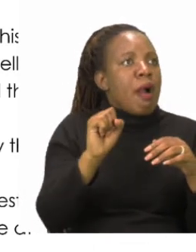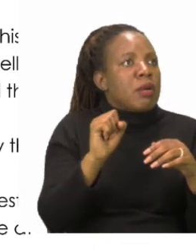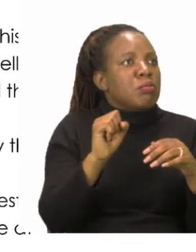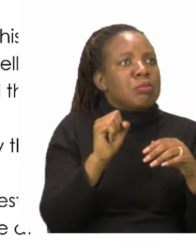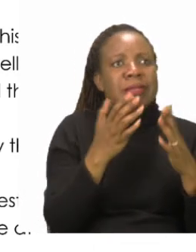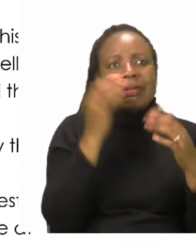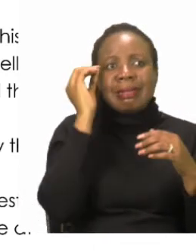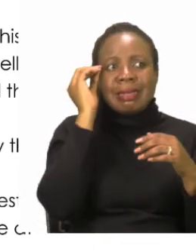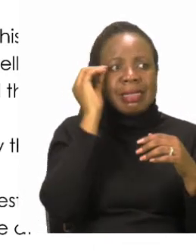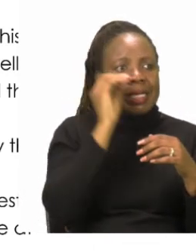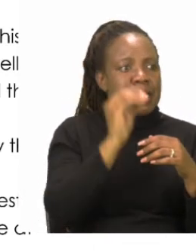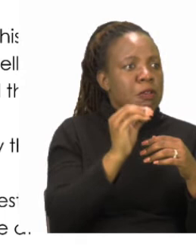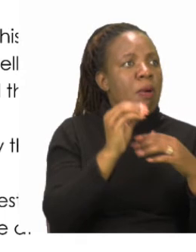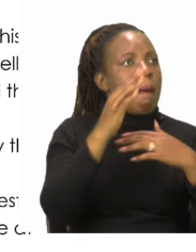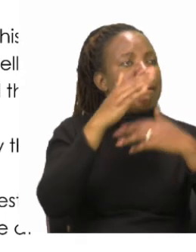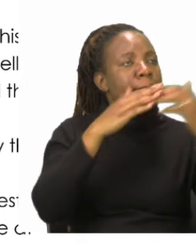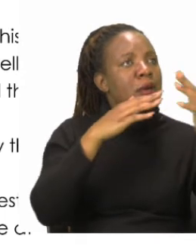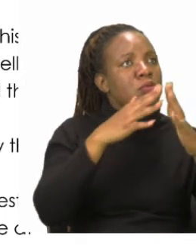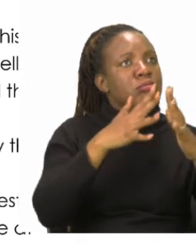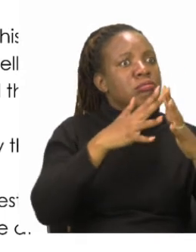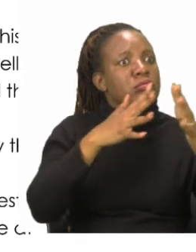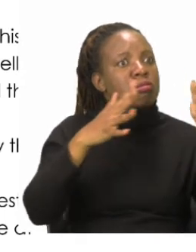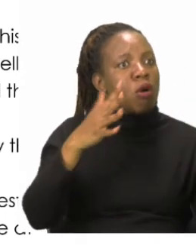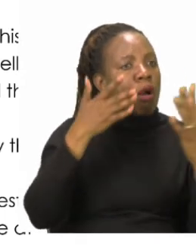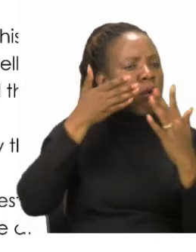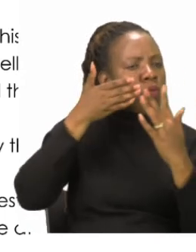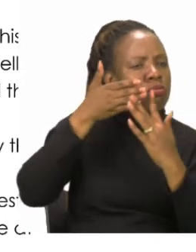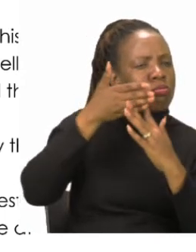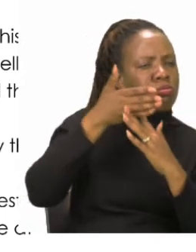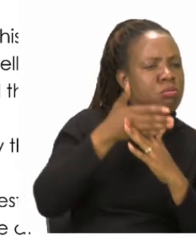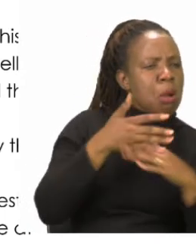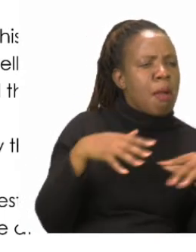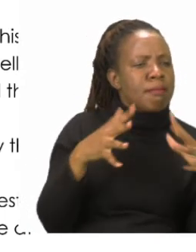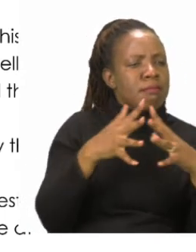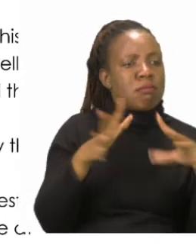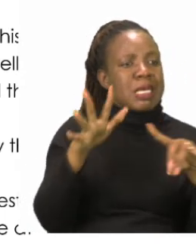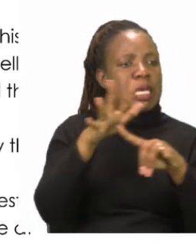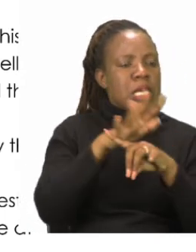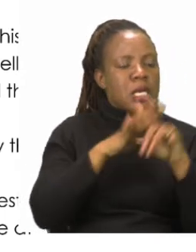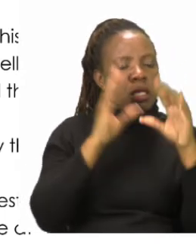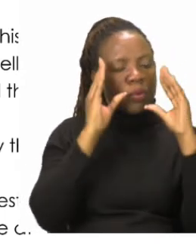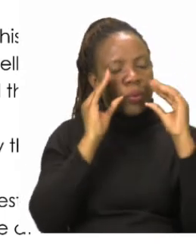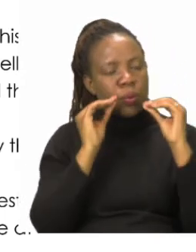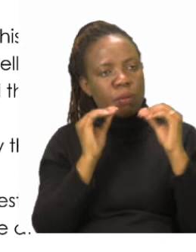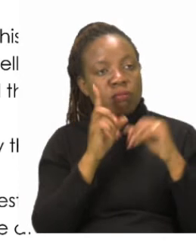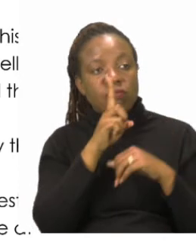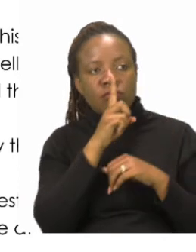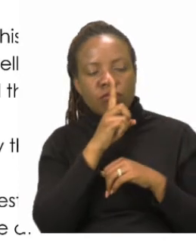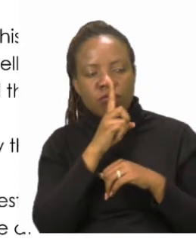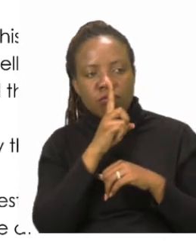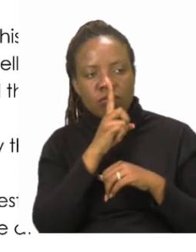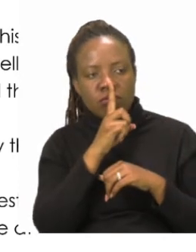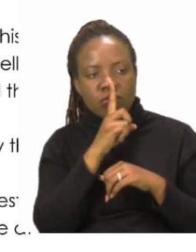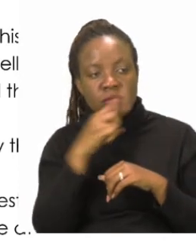castle and saw a huge giant sleeping inside. He quietly began to explore